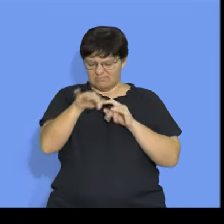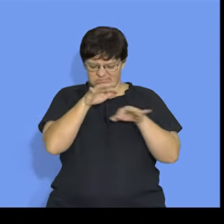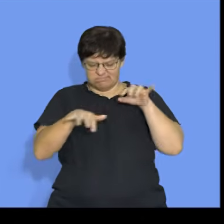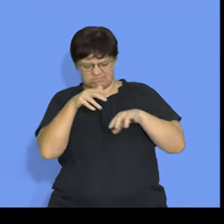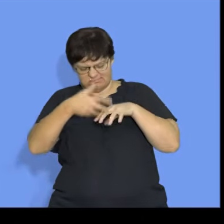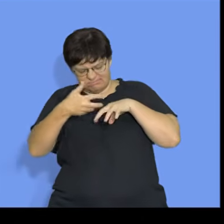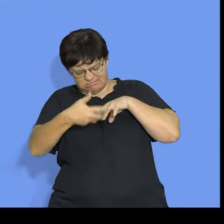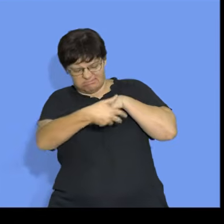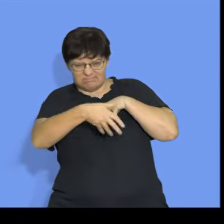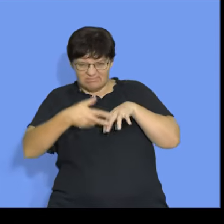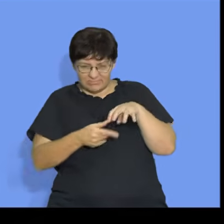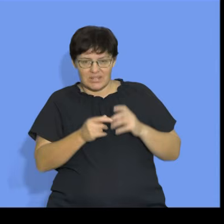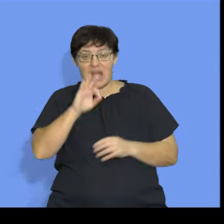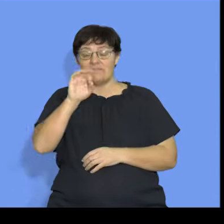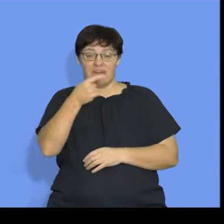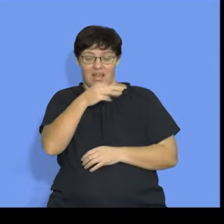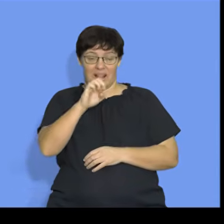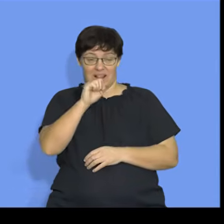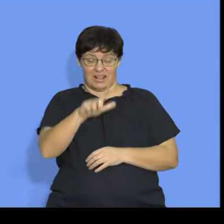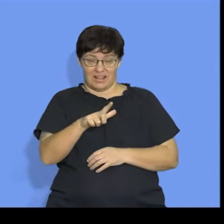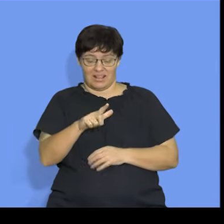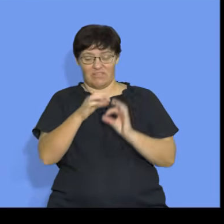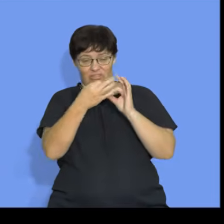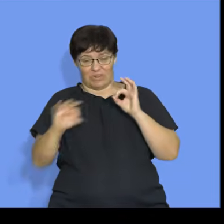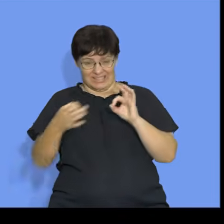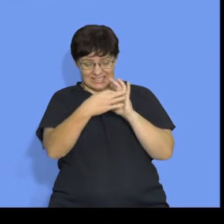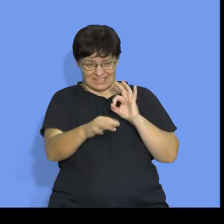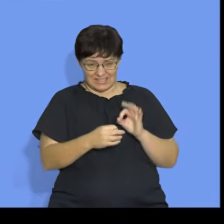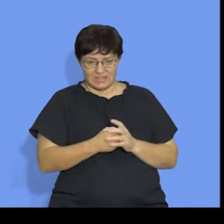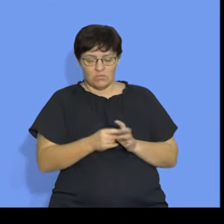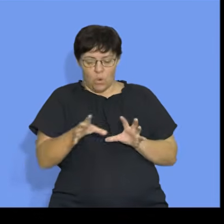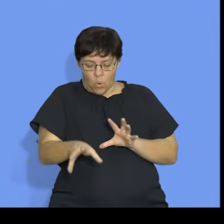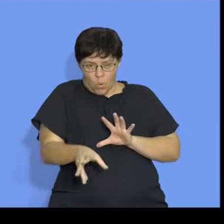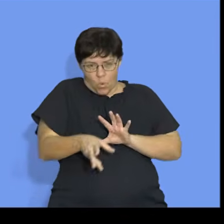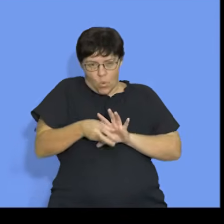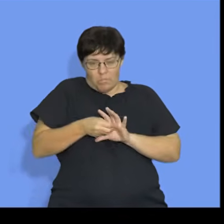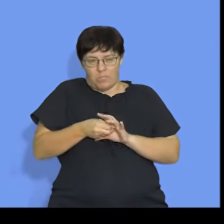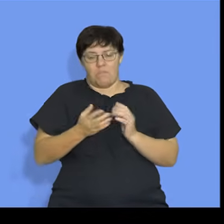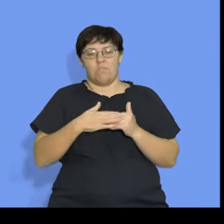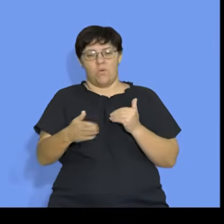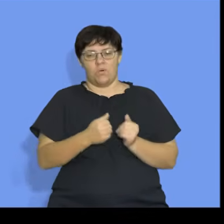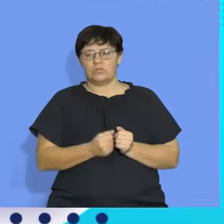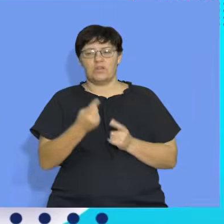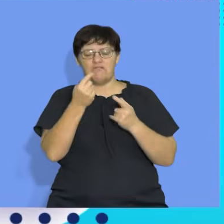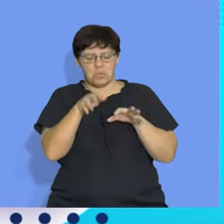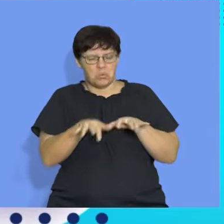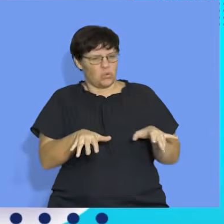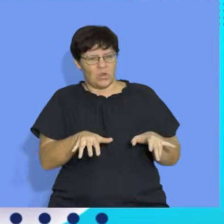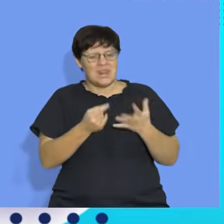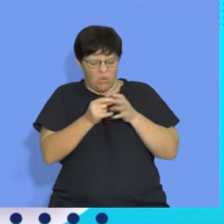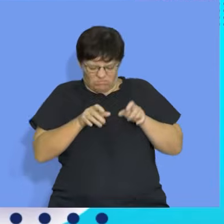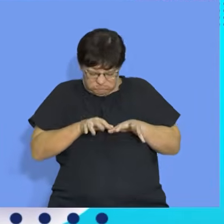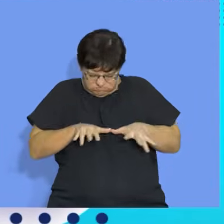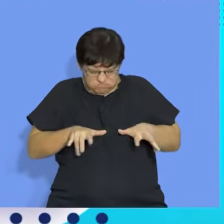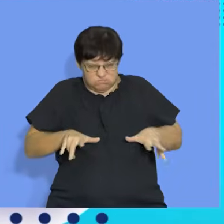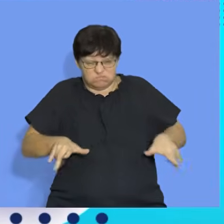all fungal threads. Right, and they increase the absorptive area. So instead of having just a few roots, you have all